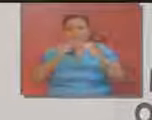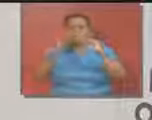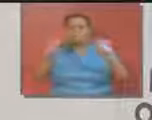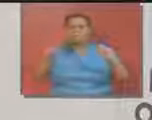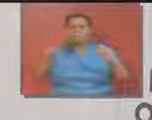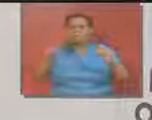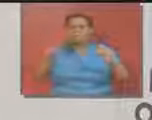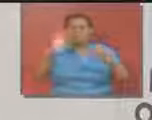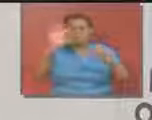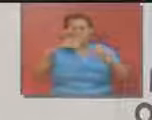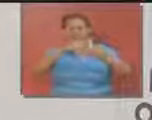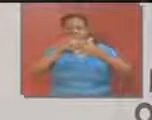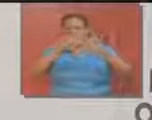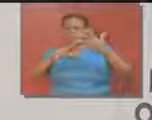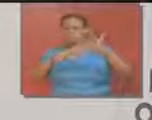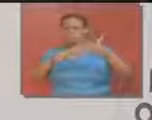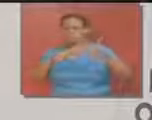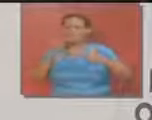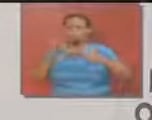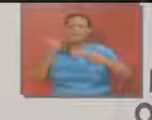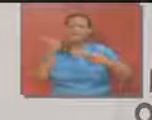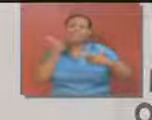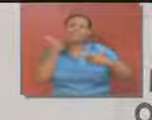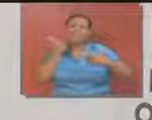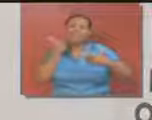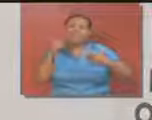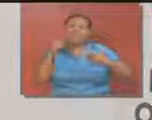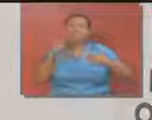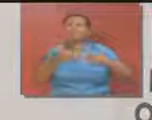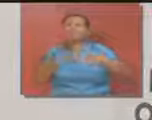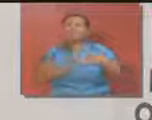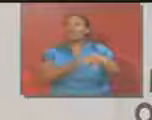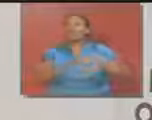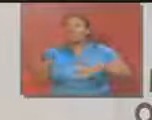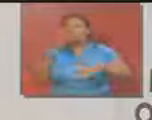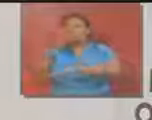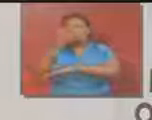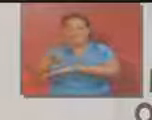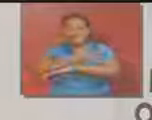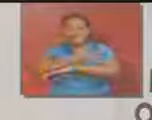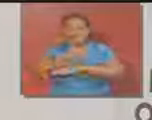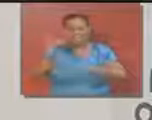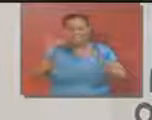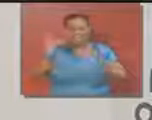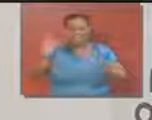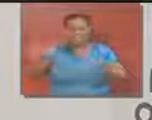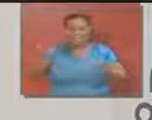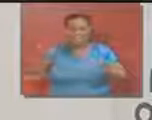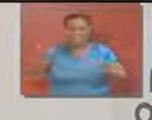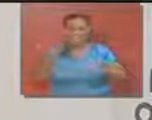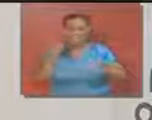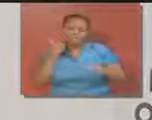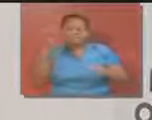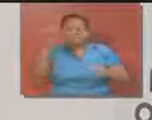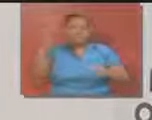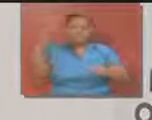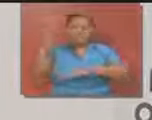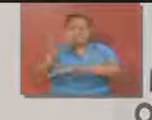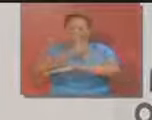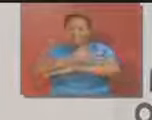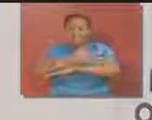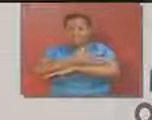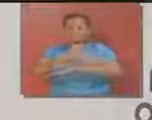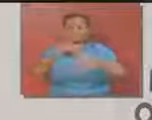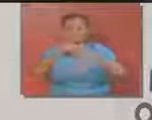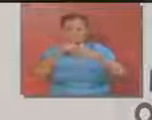We're looking at fever for about 5 days. If your child been having persistent fever, we're looking at that as the first one. We're